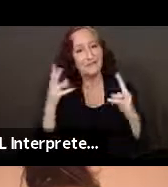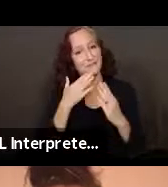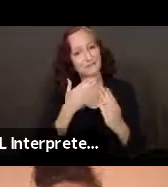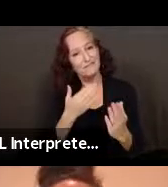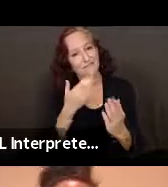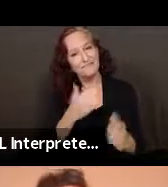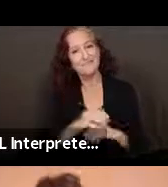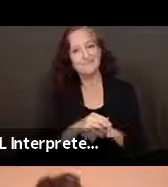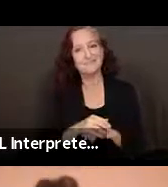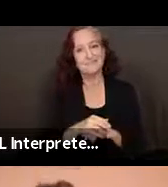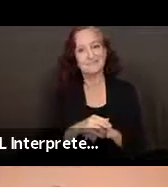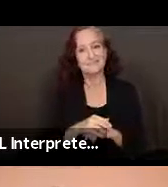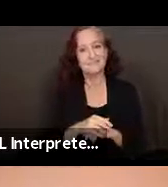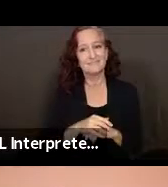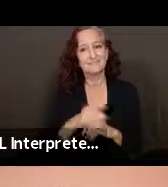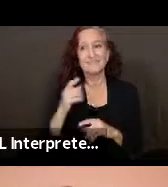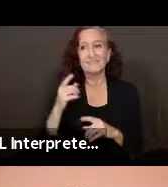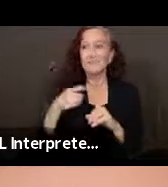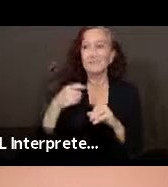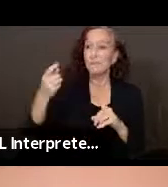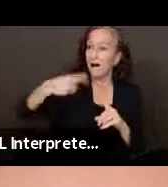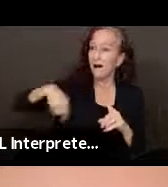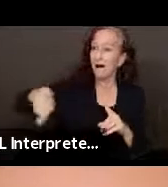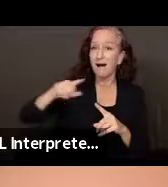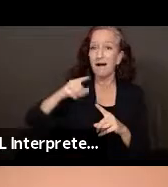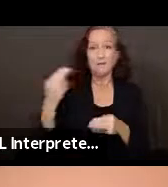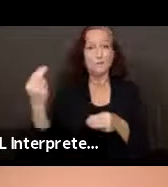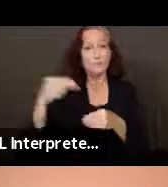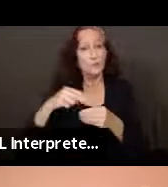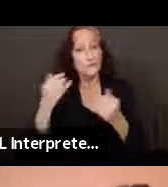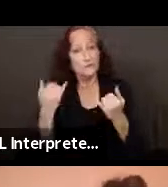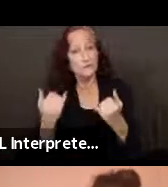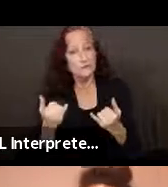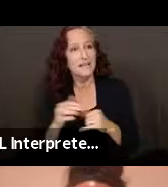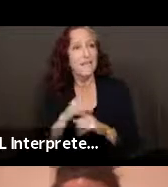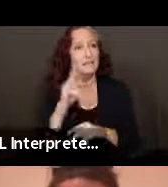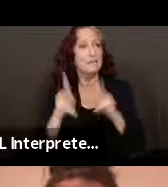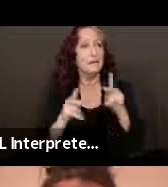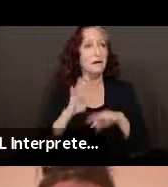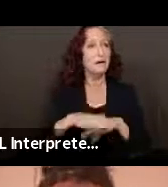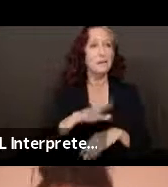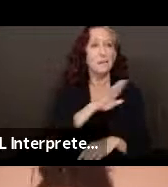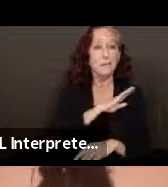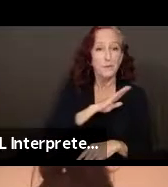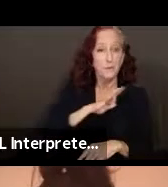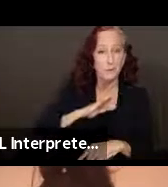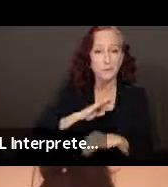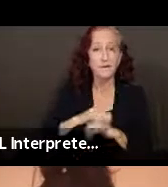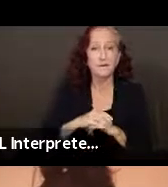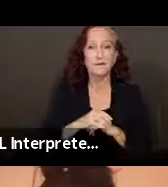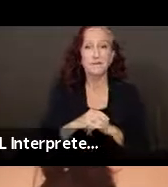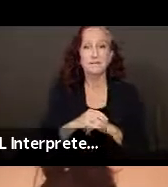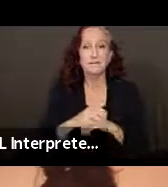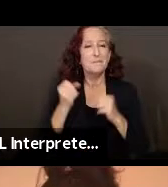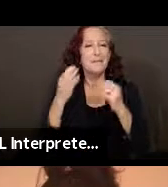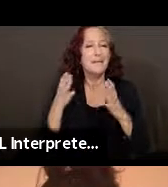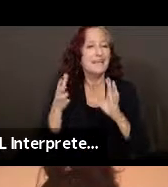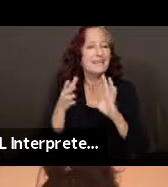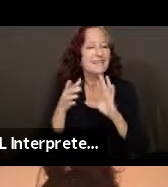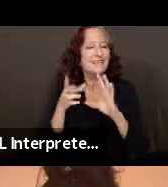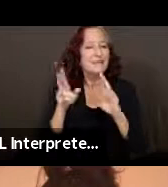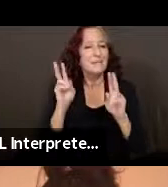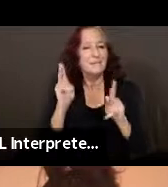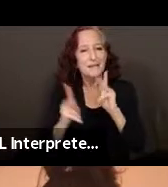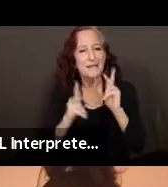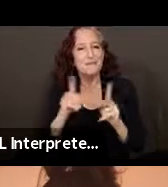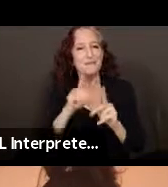on behalf of everyone joining today, everyone on the board who's commenting, and again, so many themes of love and appreciation for